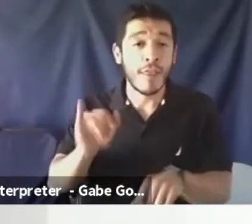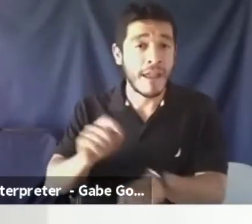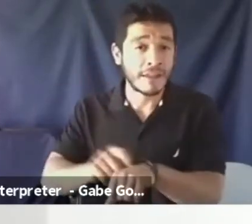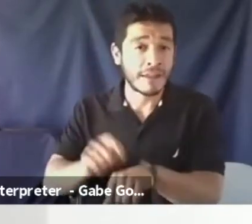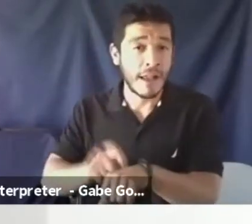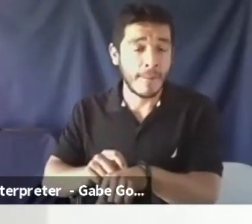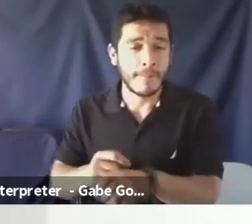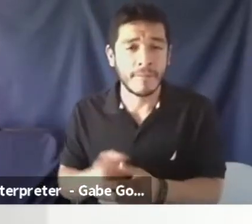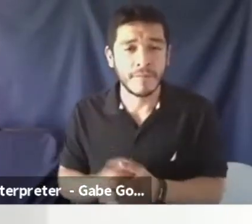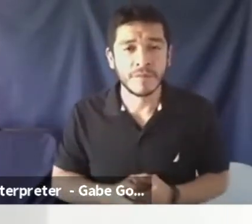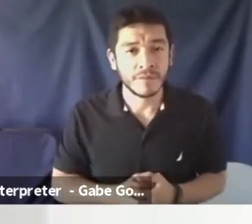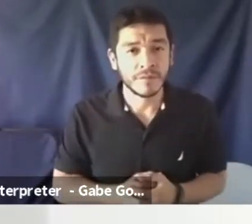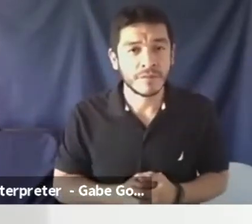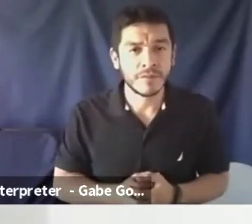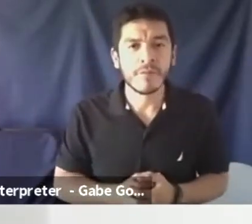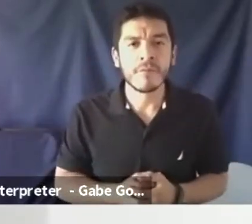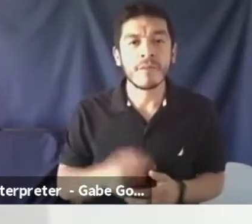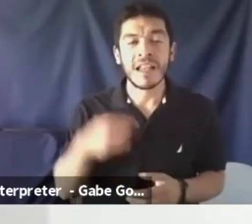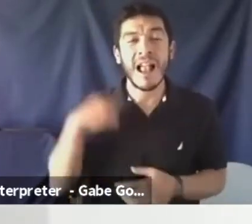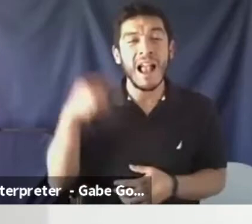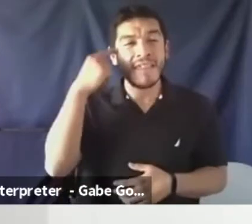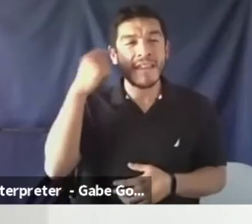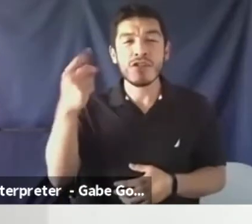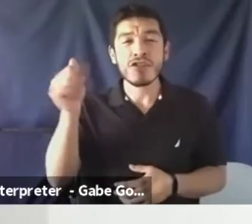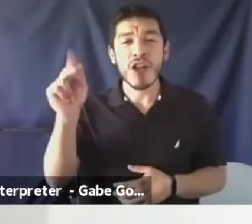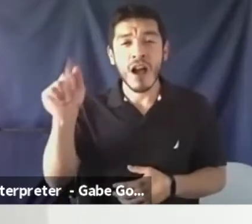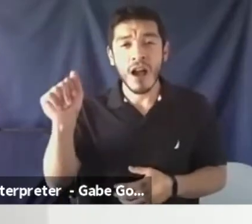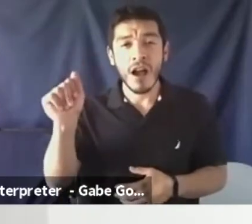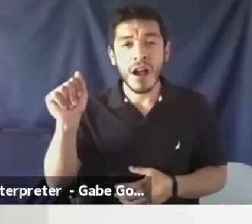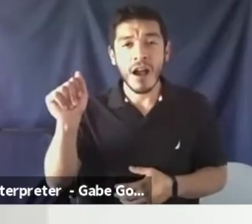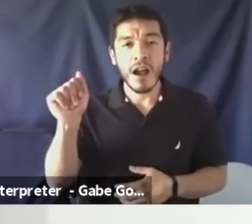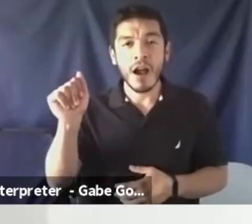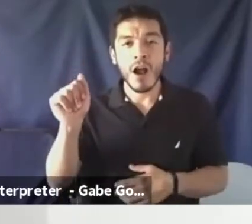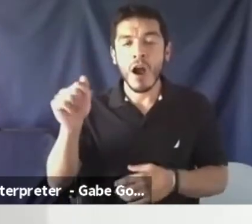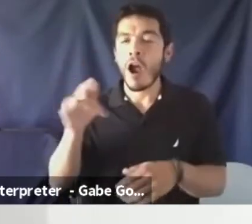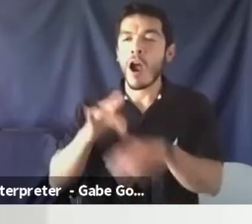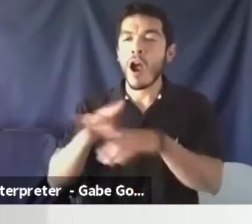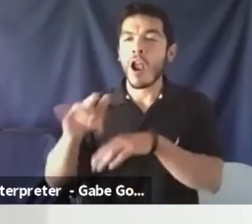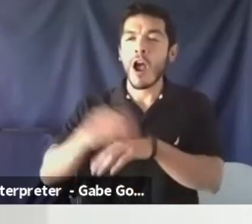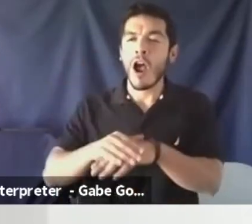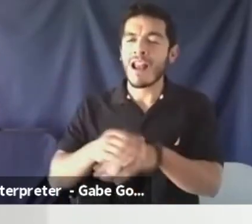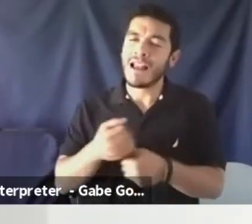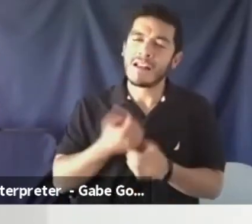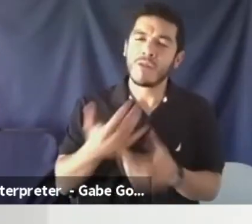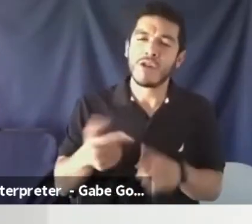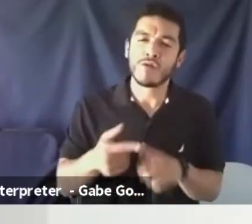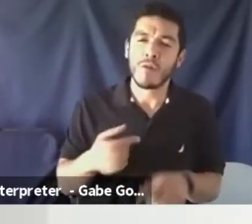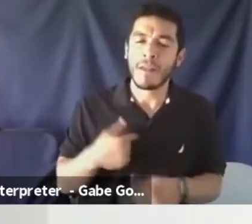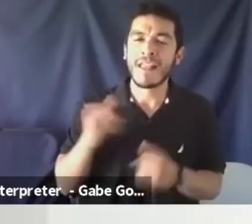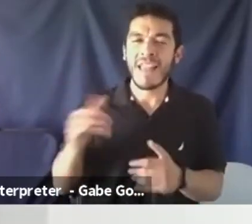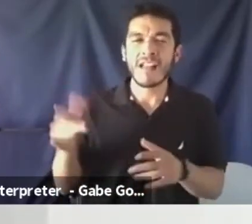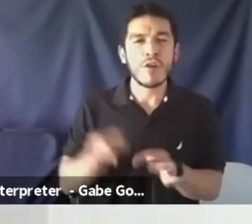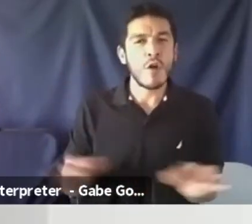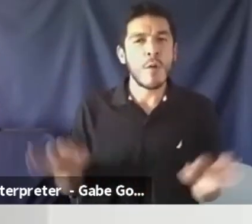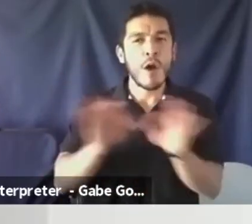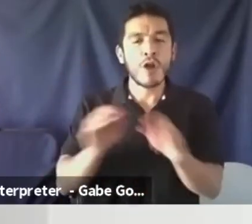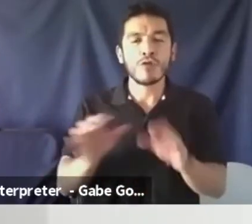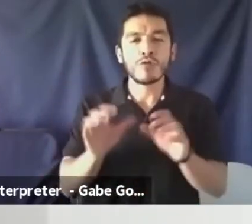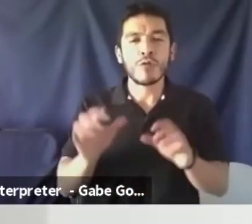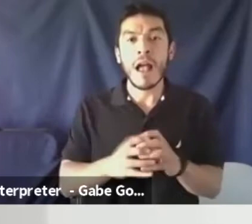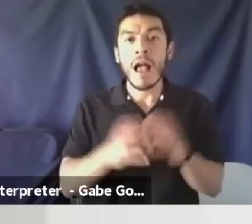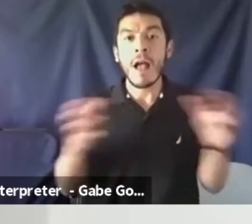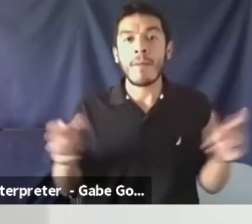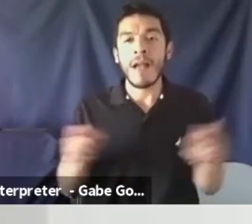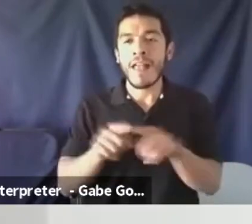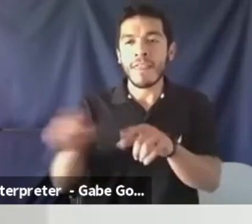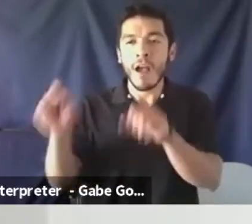Black Panther Party. I think Shaka, fairly early on, he expressed that it was important to do as much as they